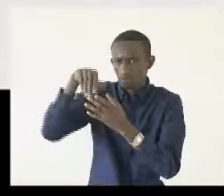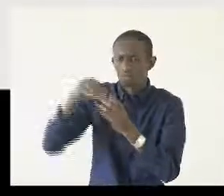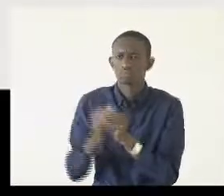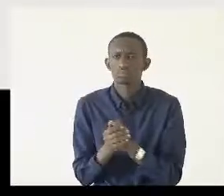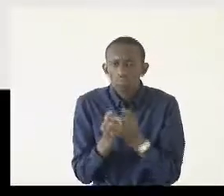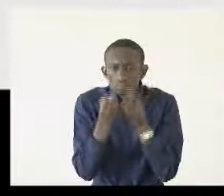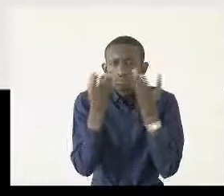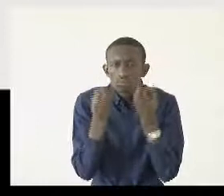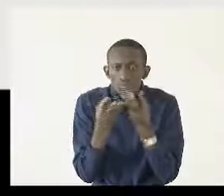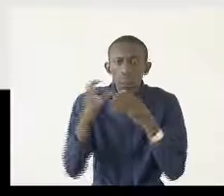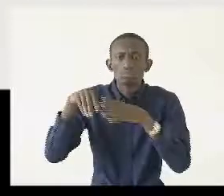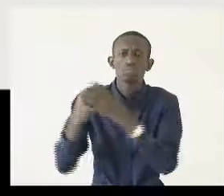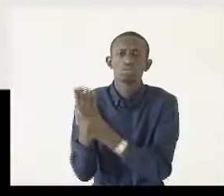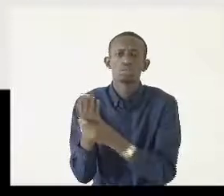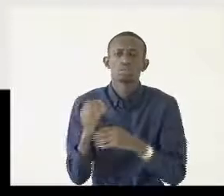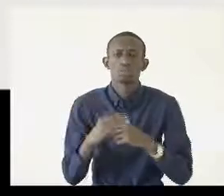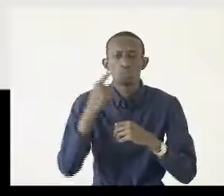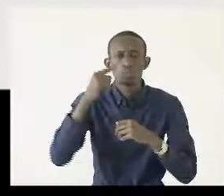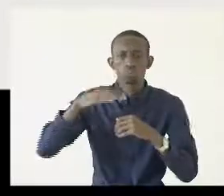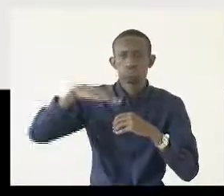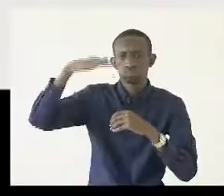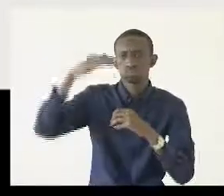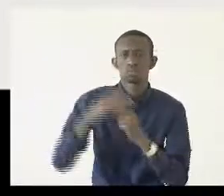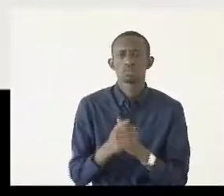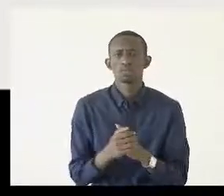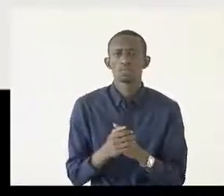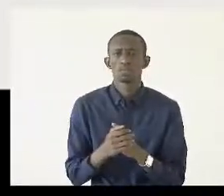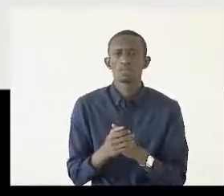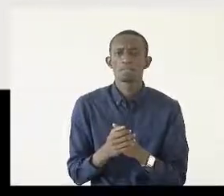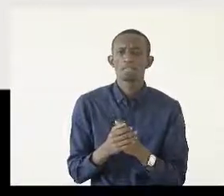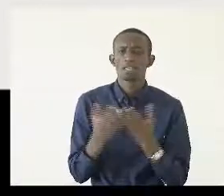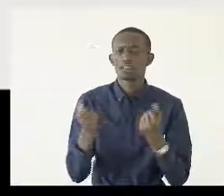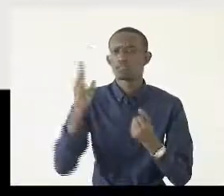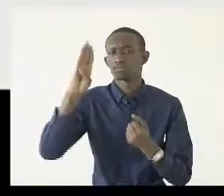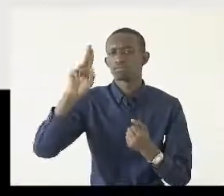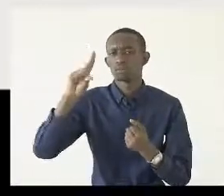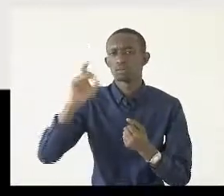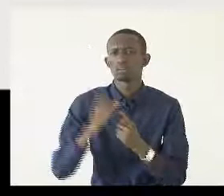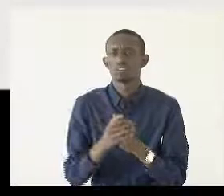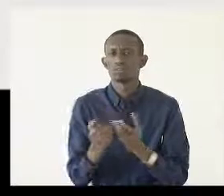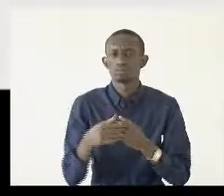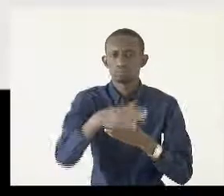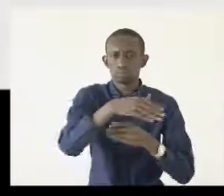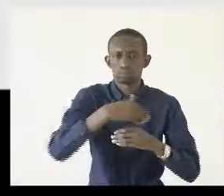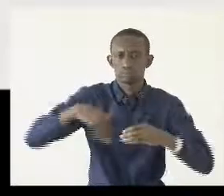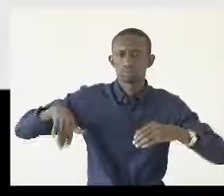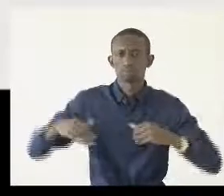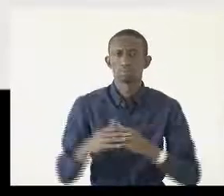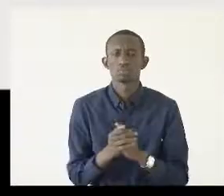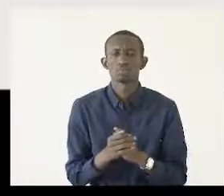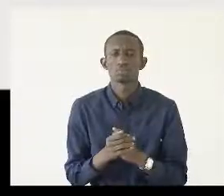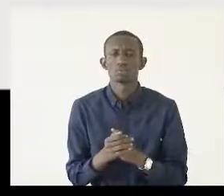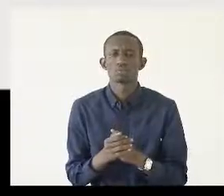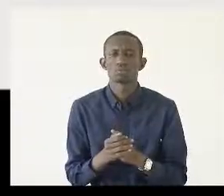and it grows above the ground. It has buds and side shoots, and it also have